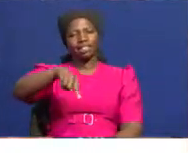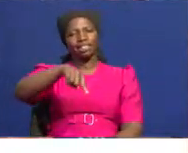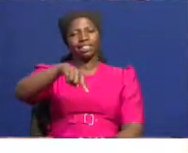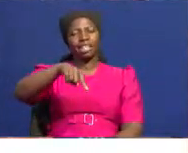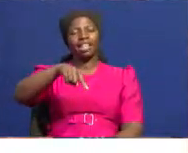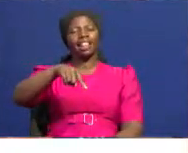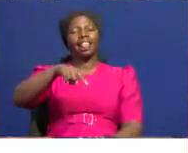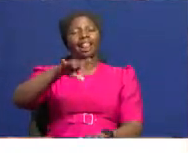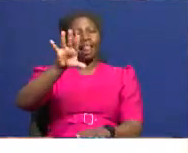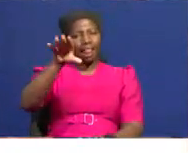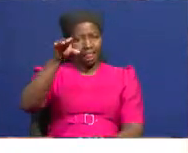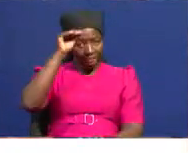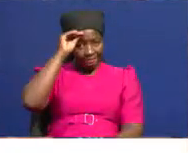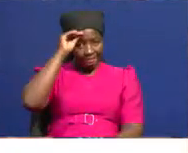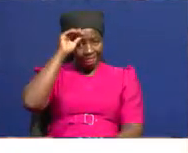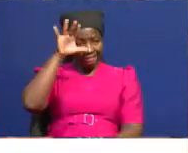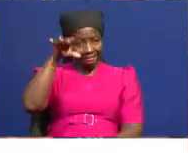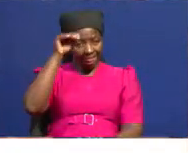to learn